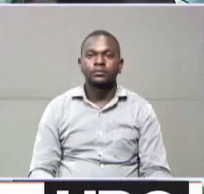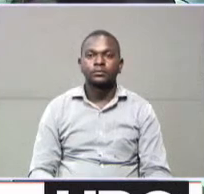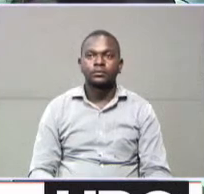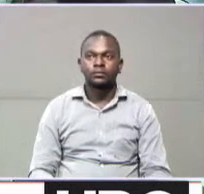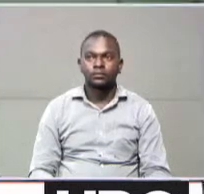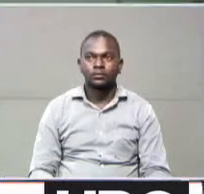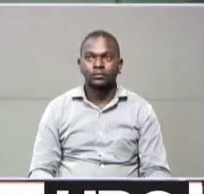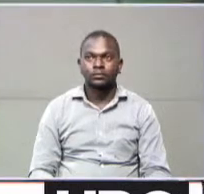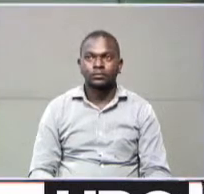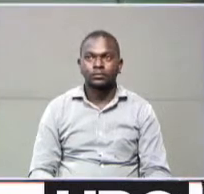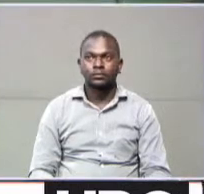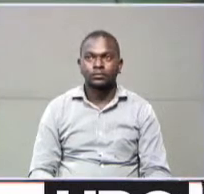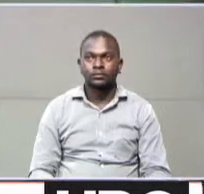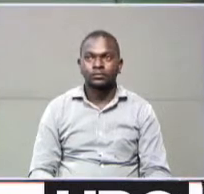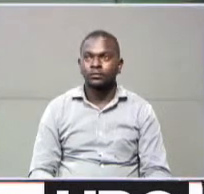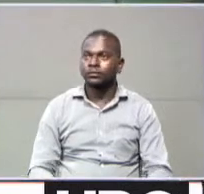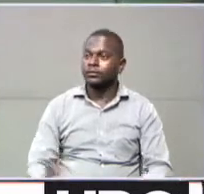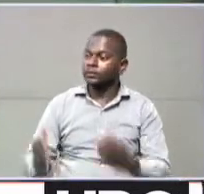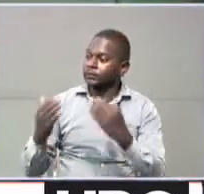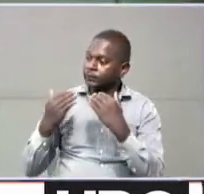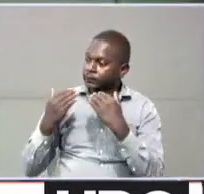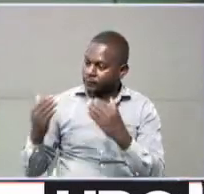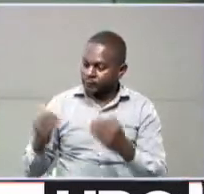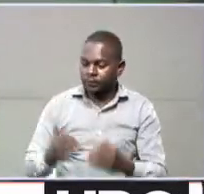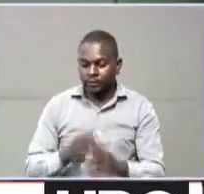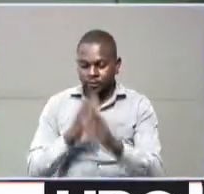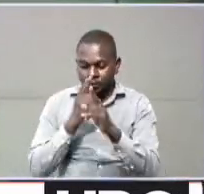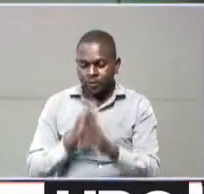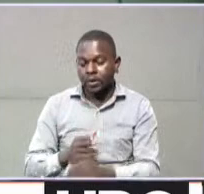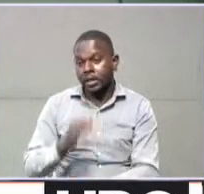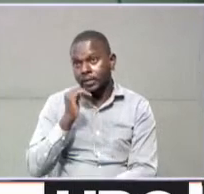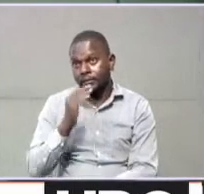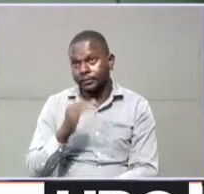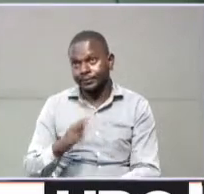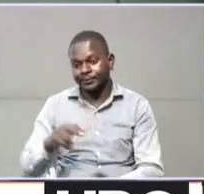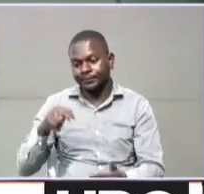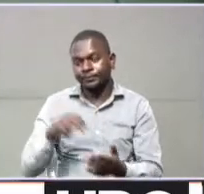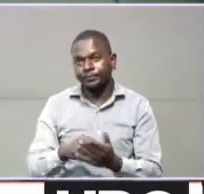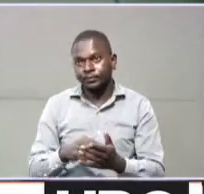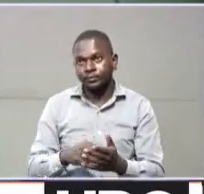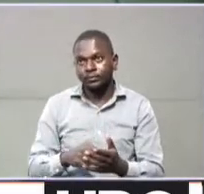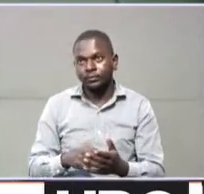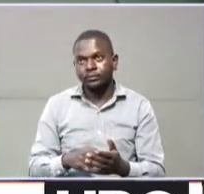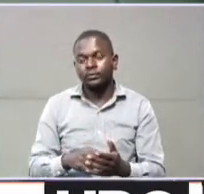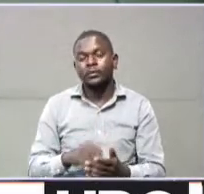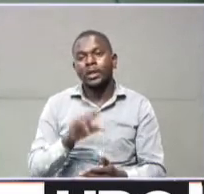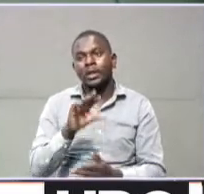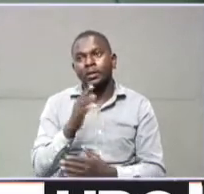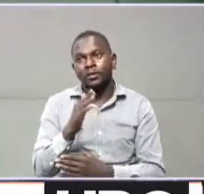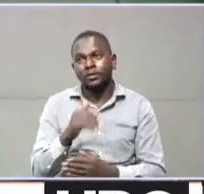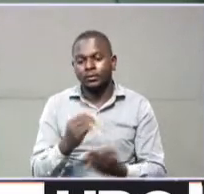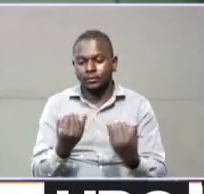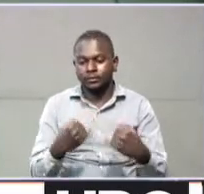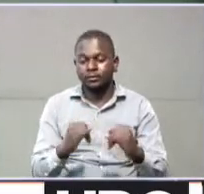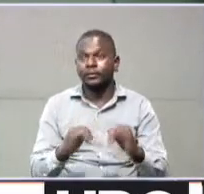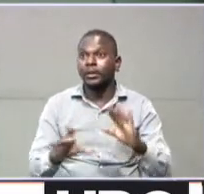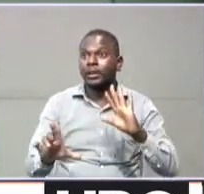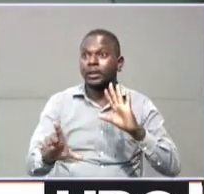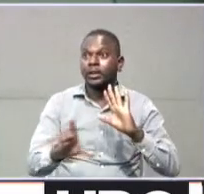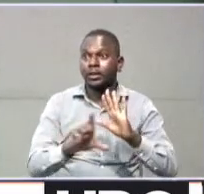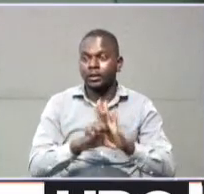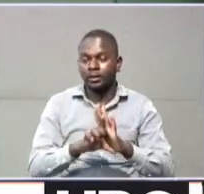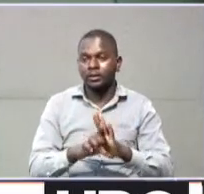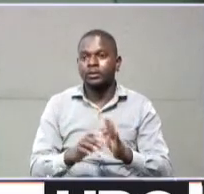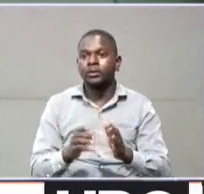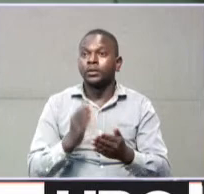oh yeah true thank you writer rambo speaker i rise in regard to the unfairness and enforcement of the law